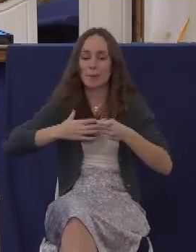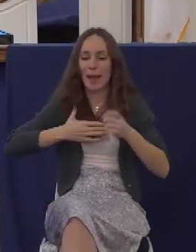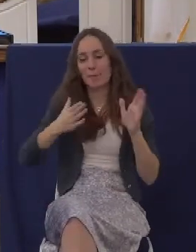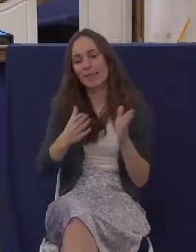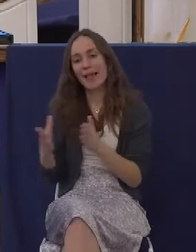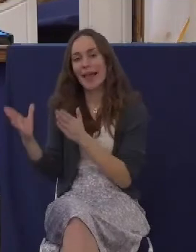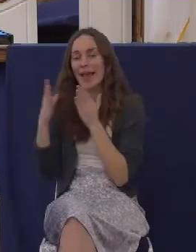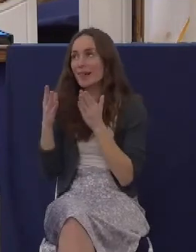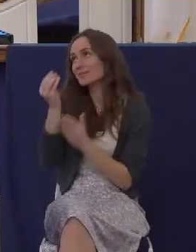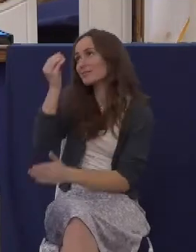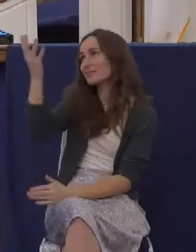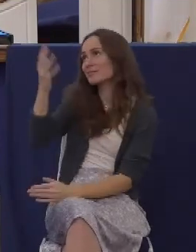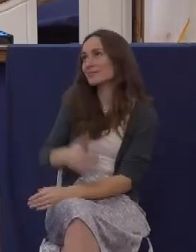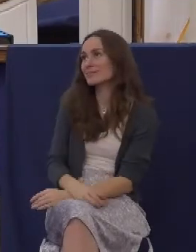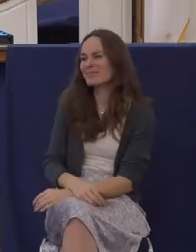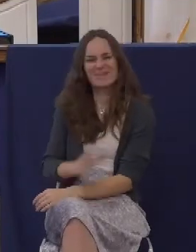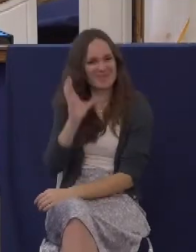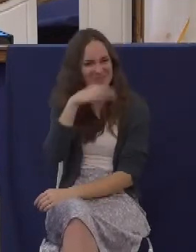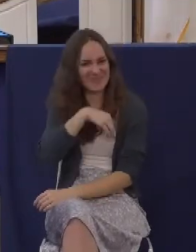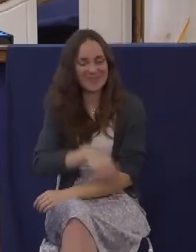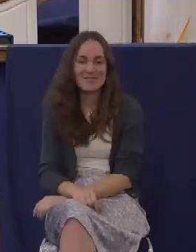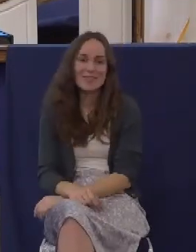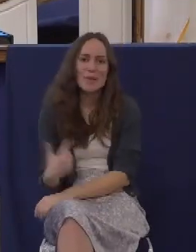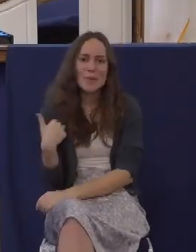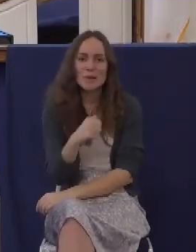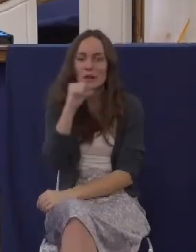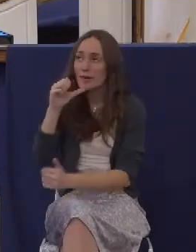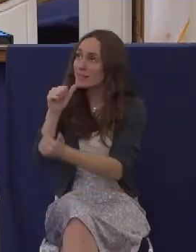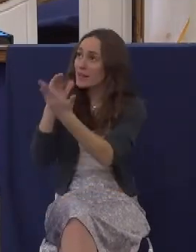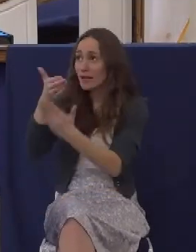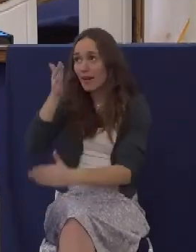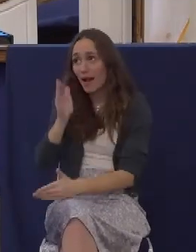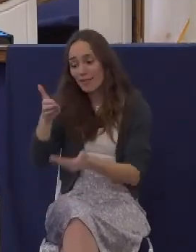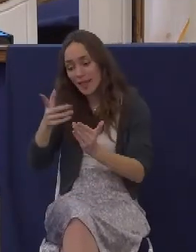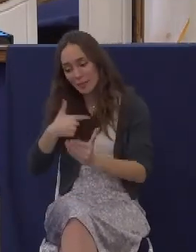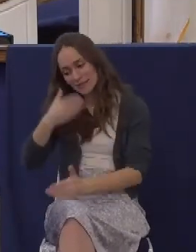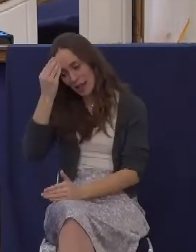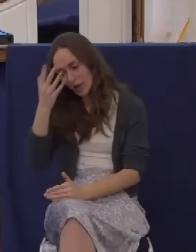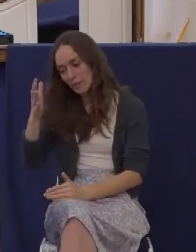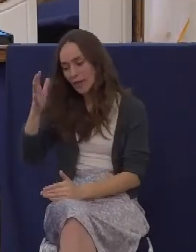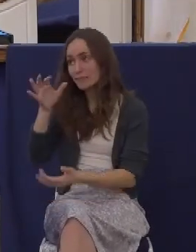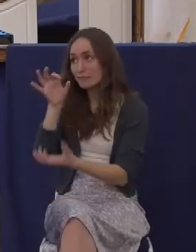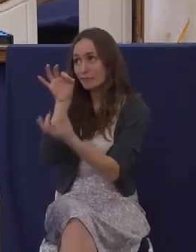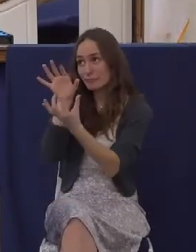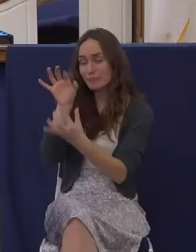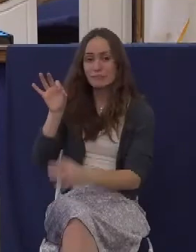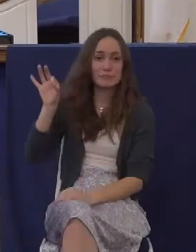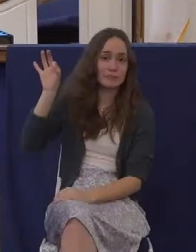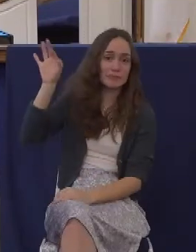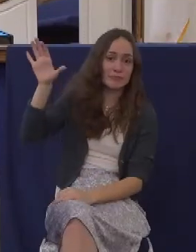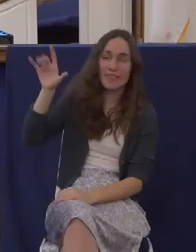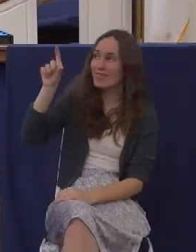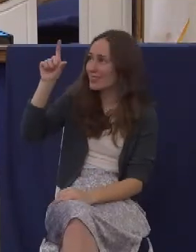That would be absurd. We don't go to God saying, God, let me tell you something that really I think you should do.